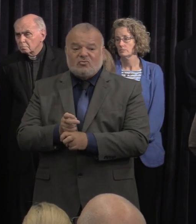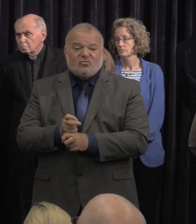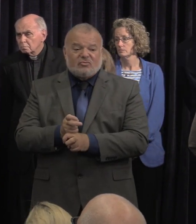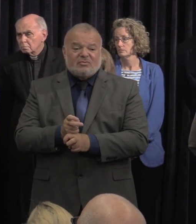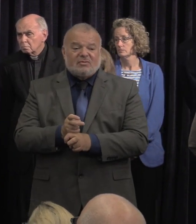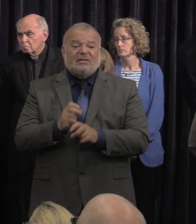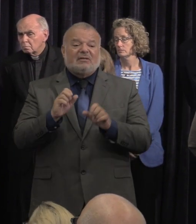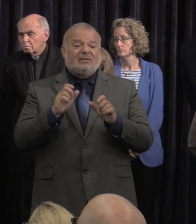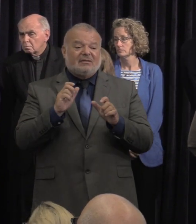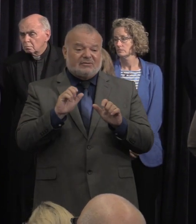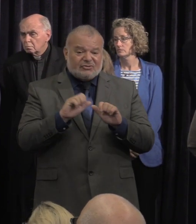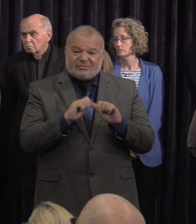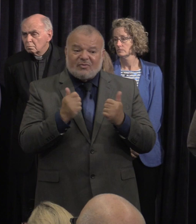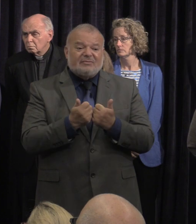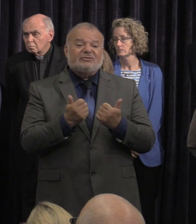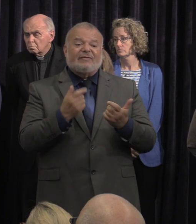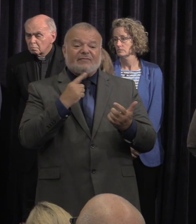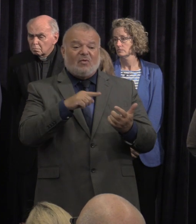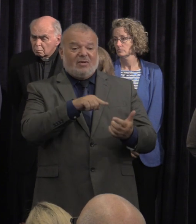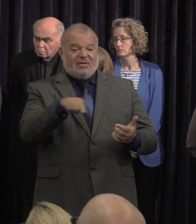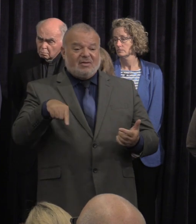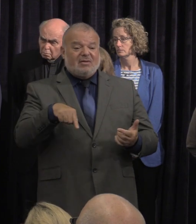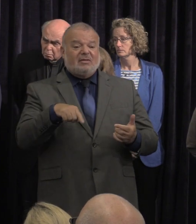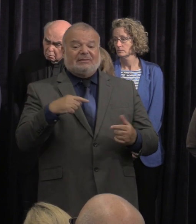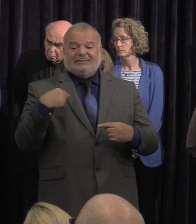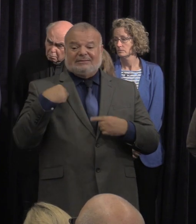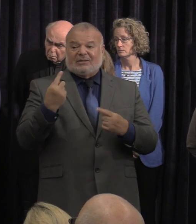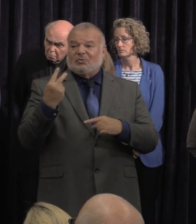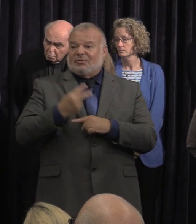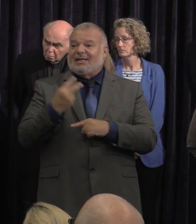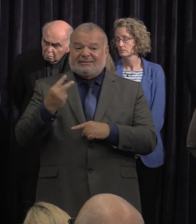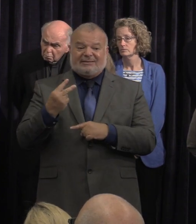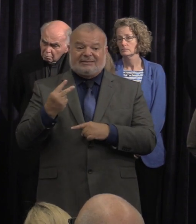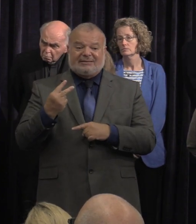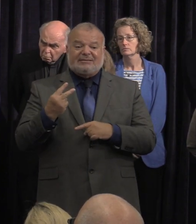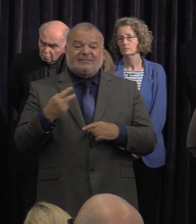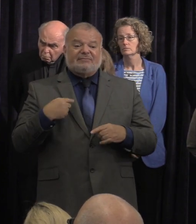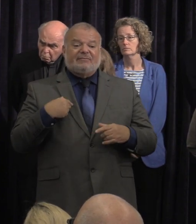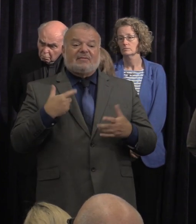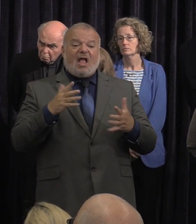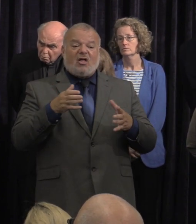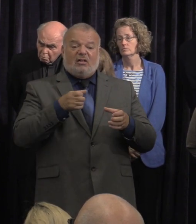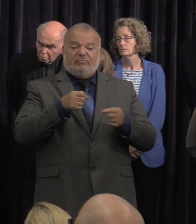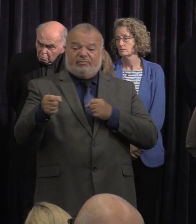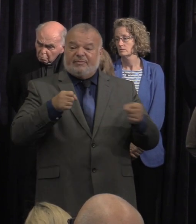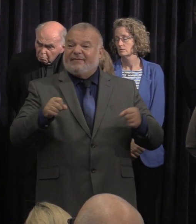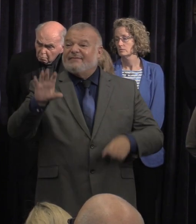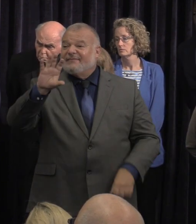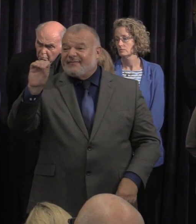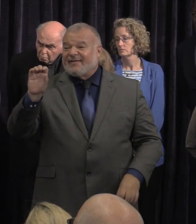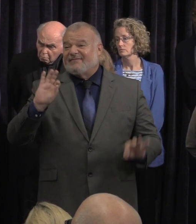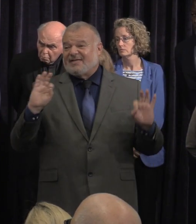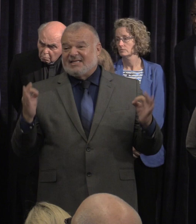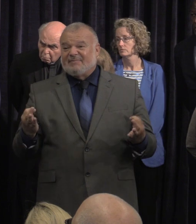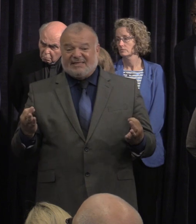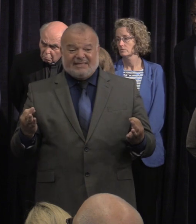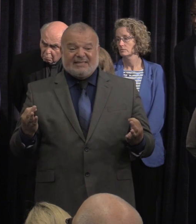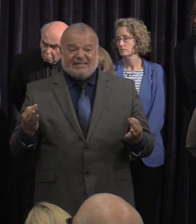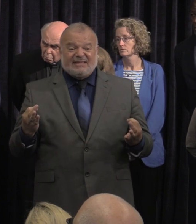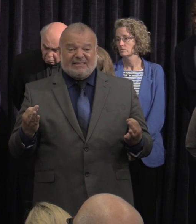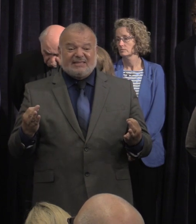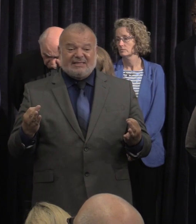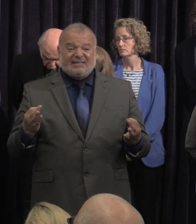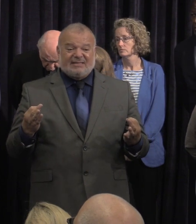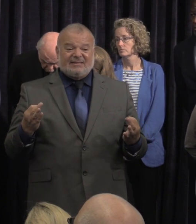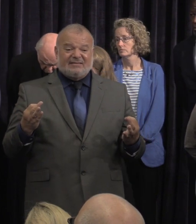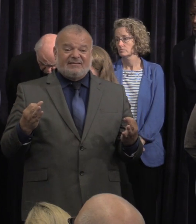to give you an estimate, in the last 48 hours, we had to place 50 families. 50 families. And that's many,